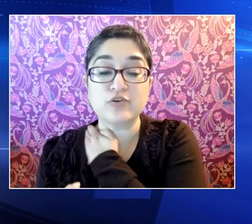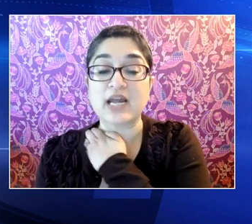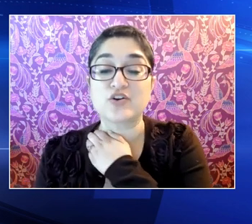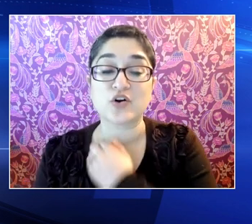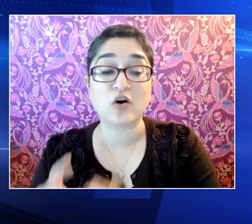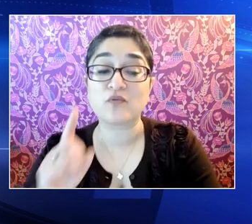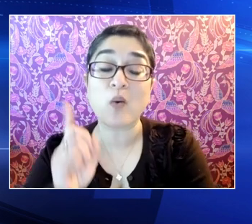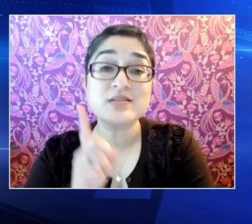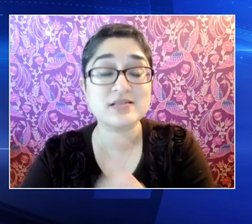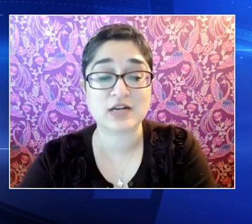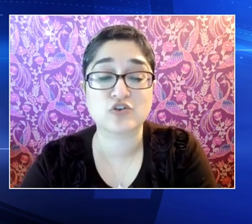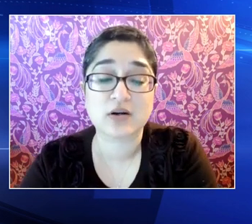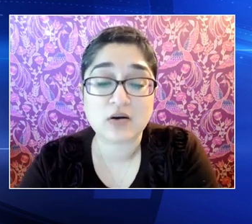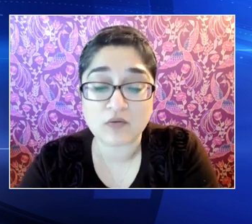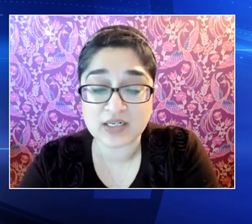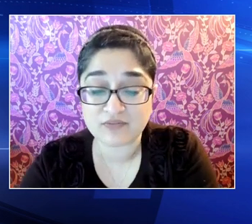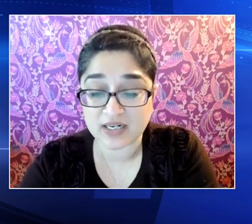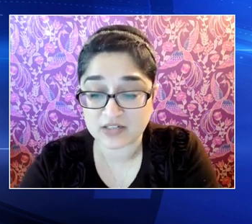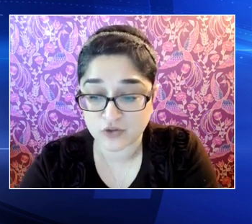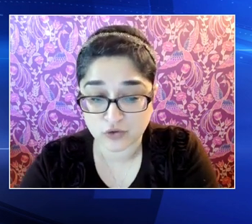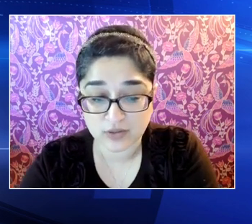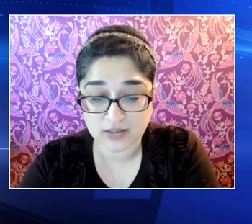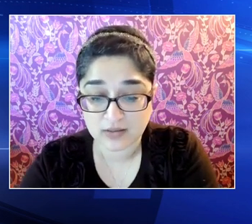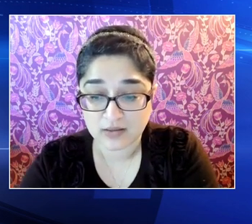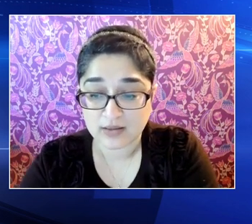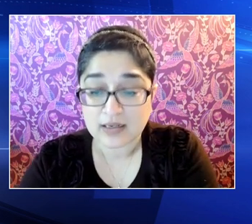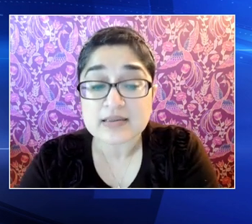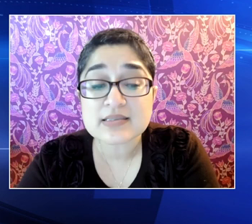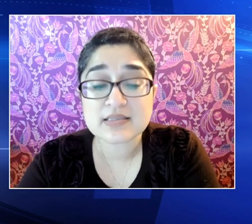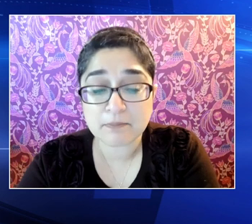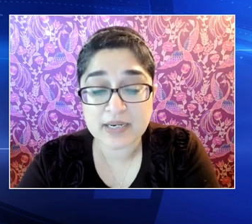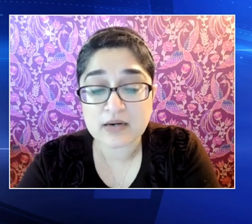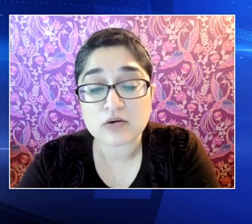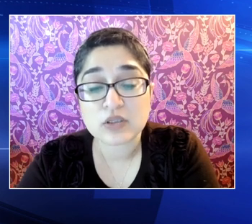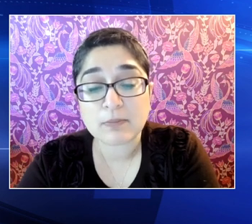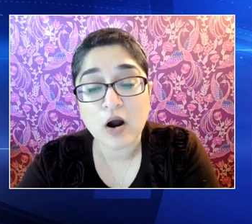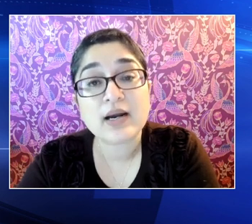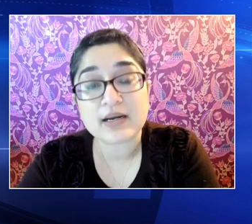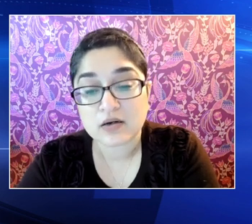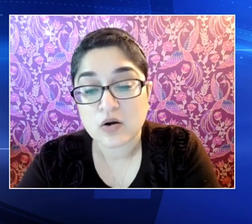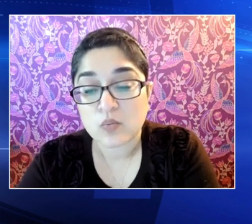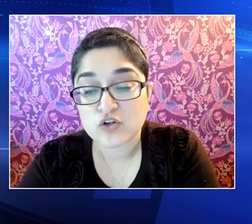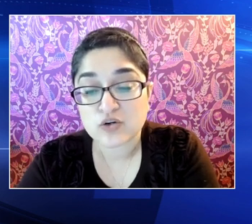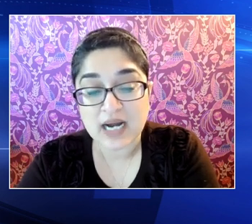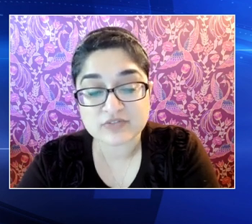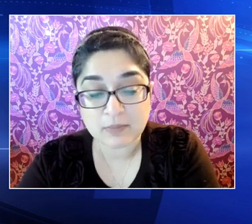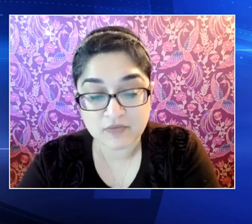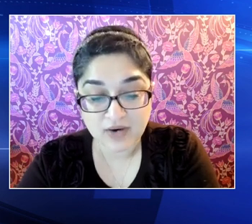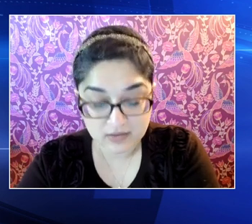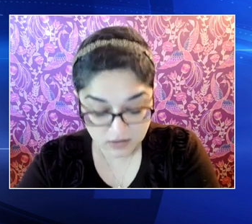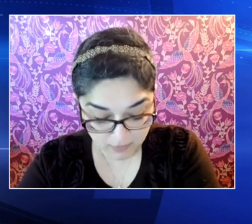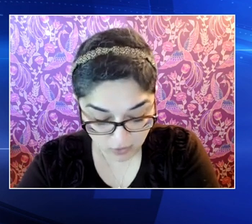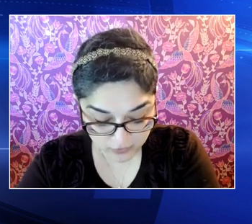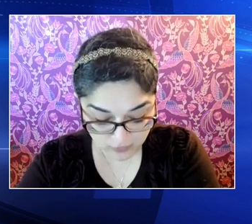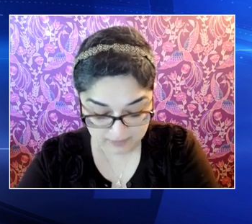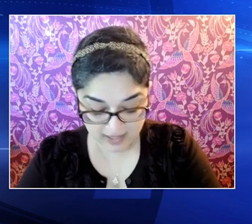the education of one section of a defective children. This is an appeal to the pocket, which should have some